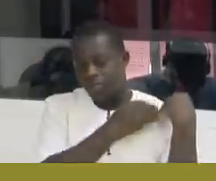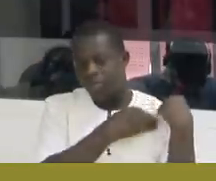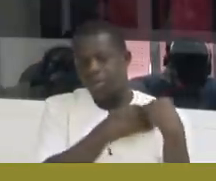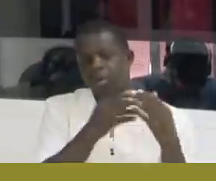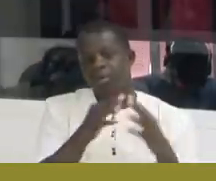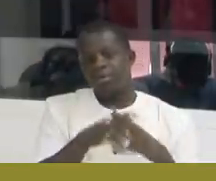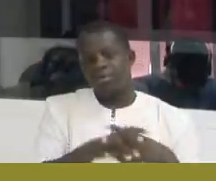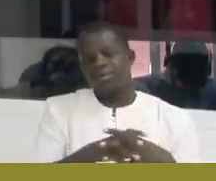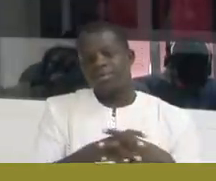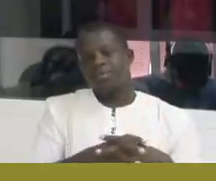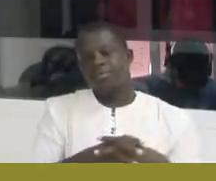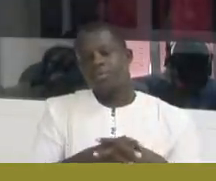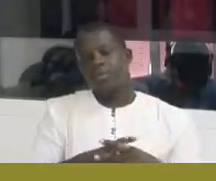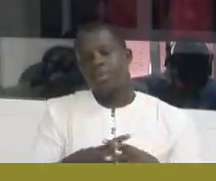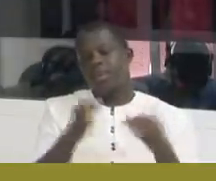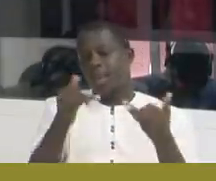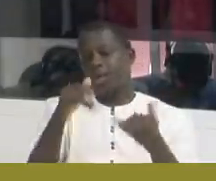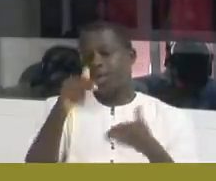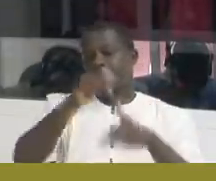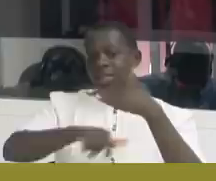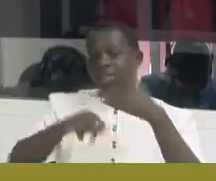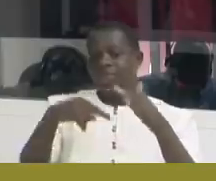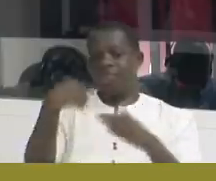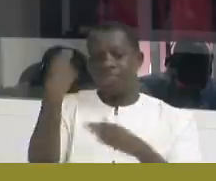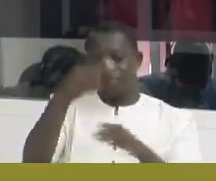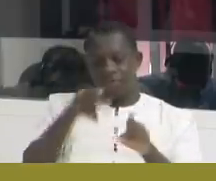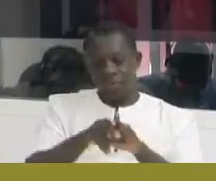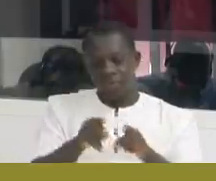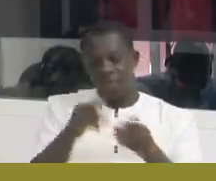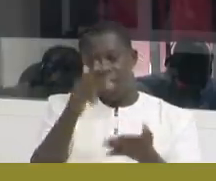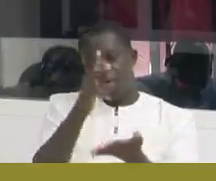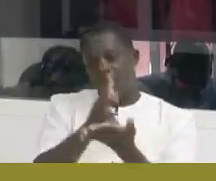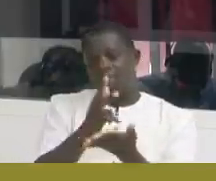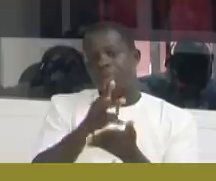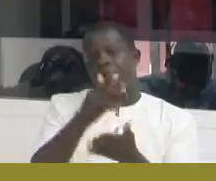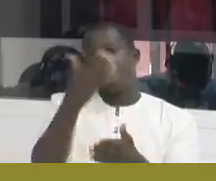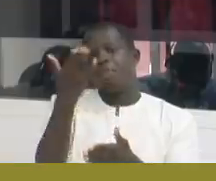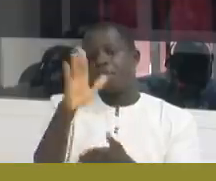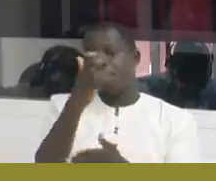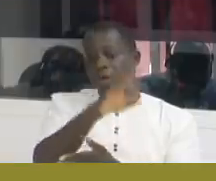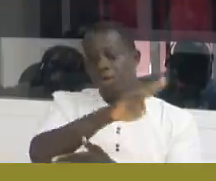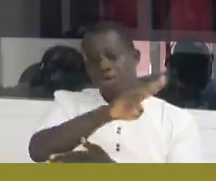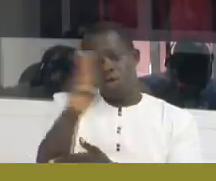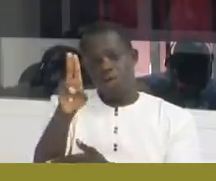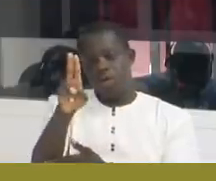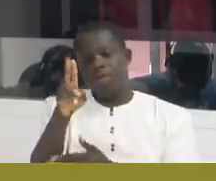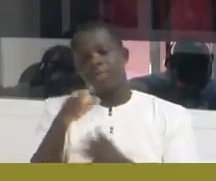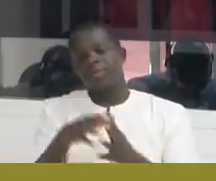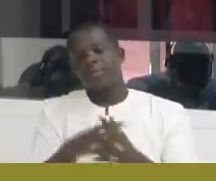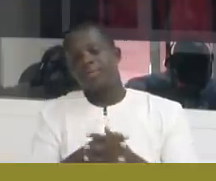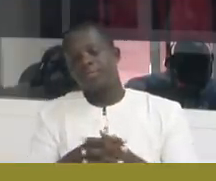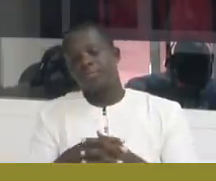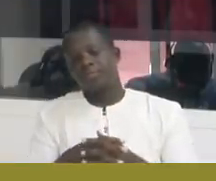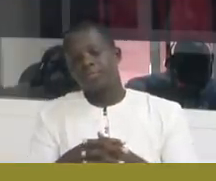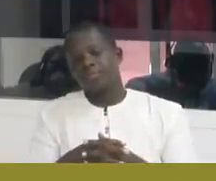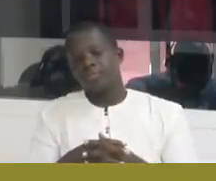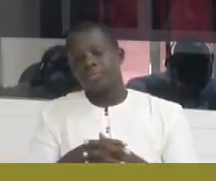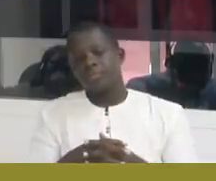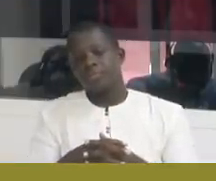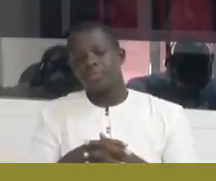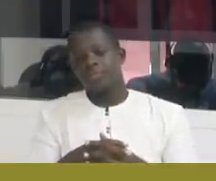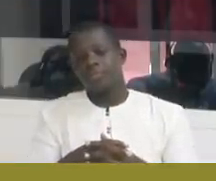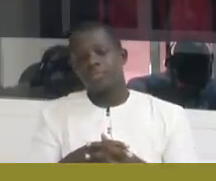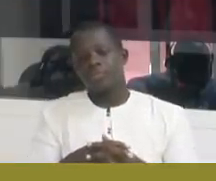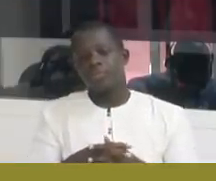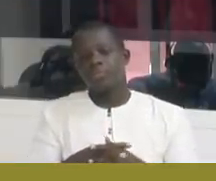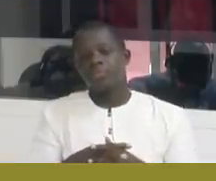even within the face of this evidence, it also may not as well. In fact, I'm even going out